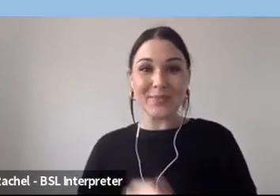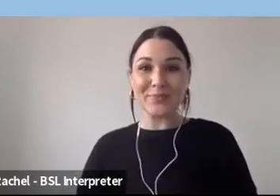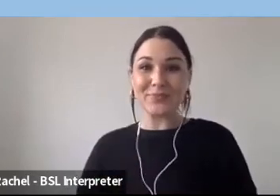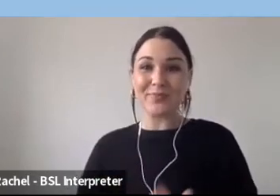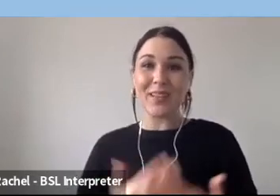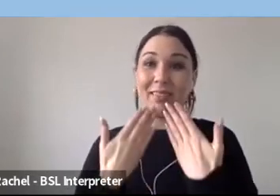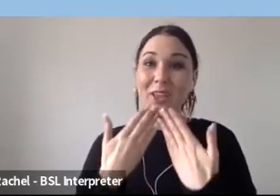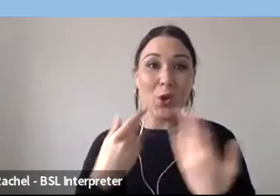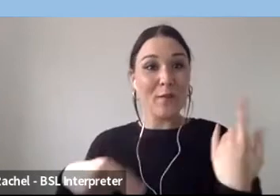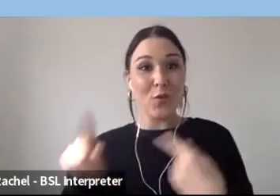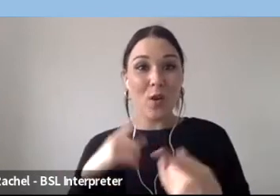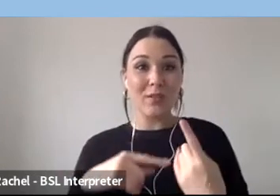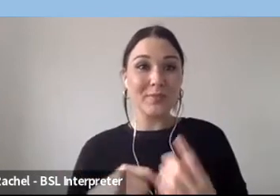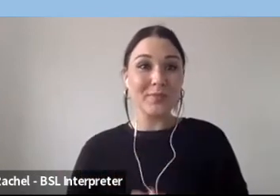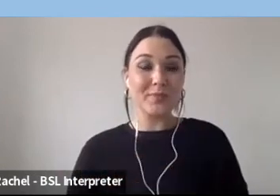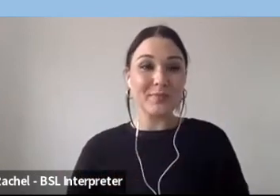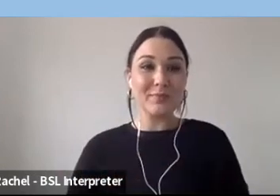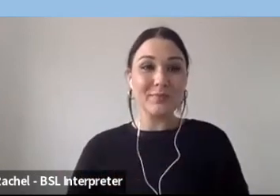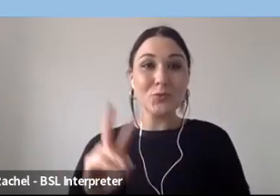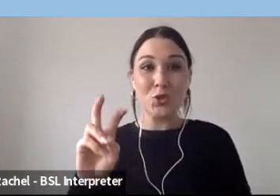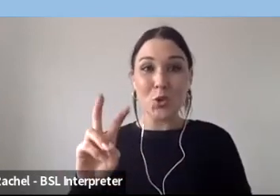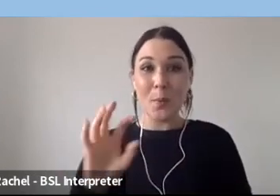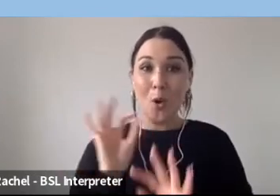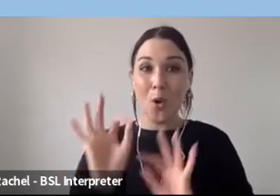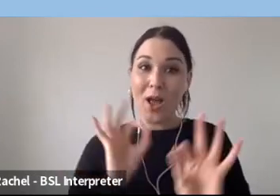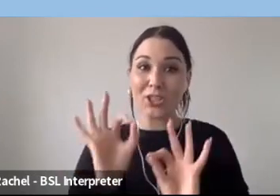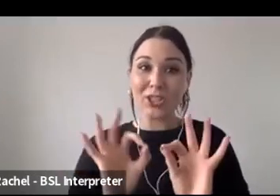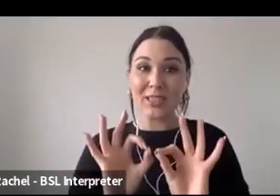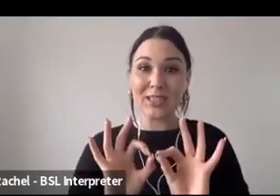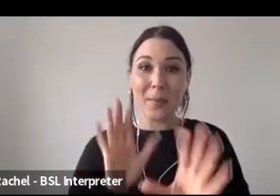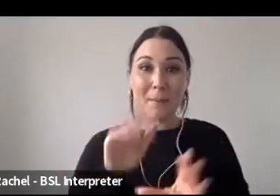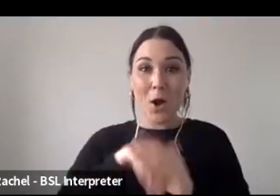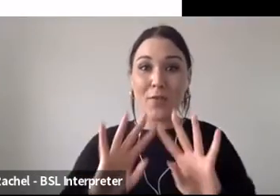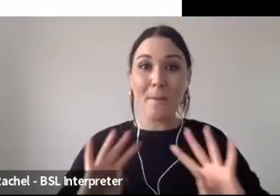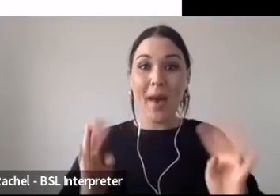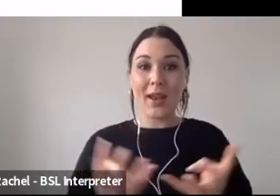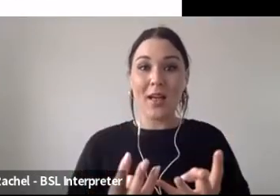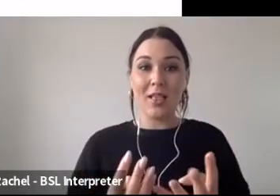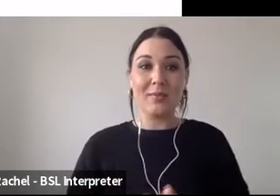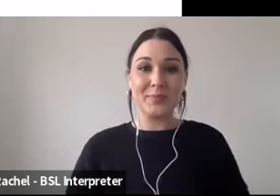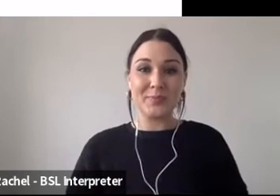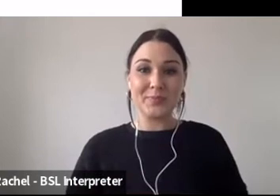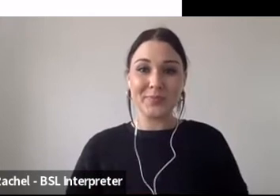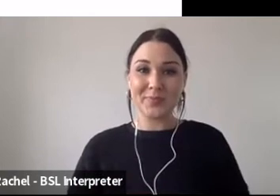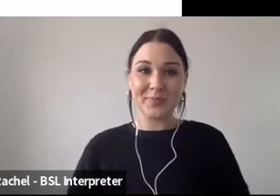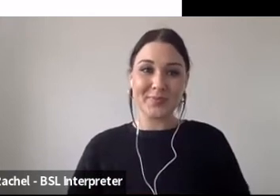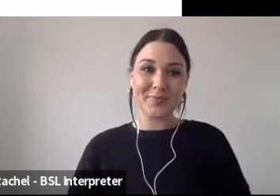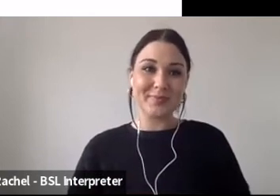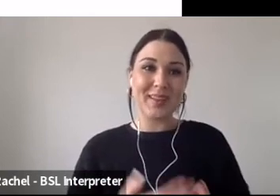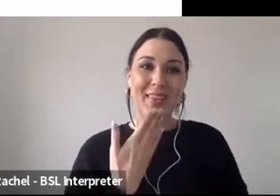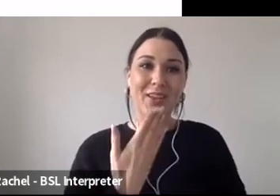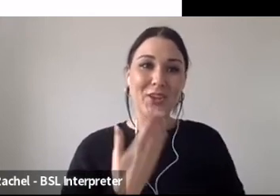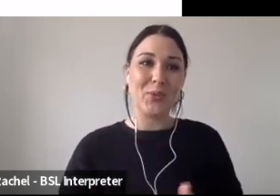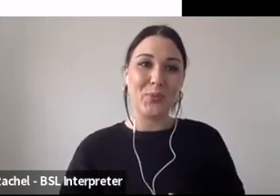everybody. So we've got 2 more questions as part of the panel. So Louise, thank you.